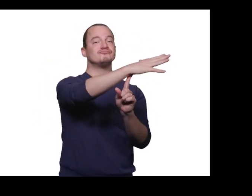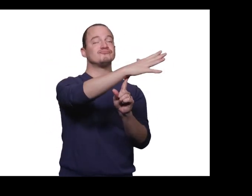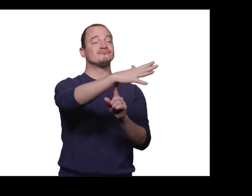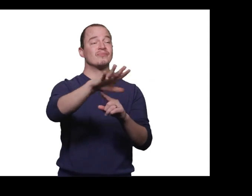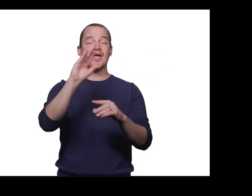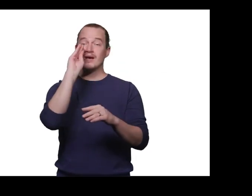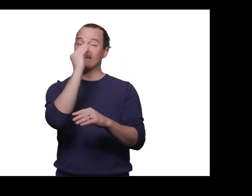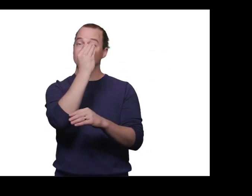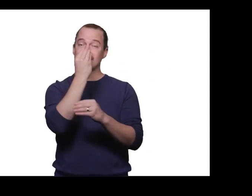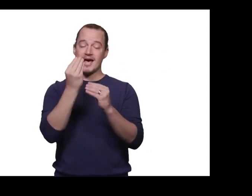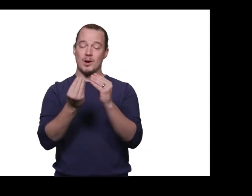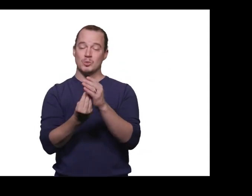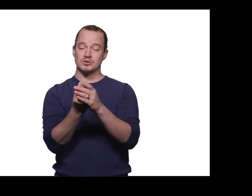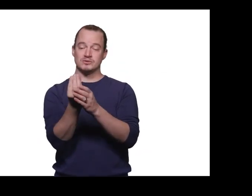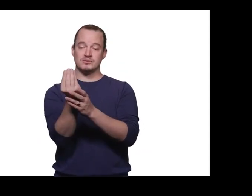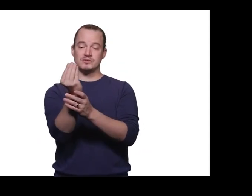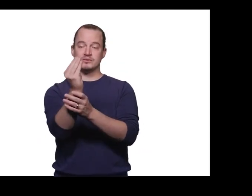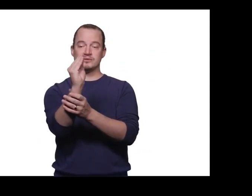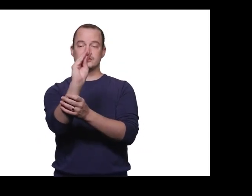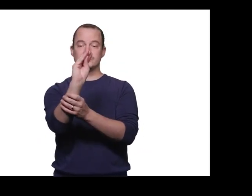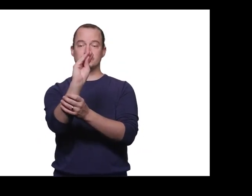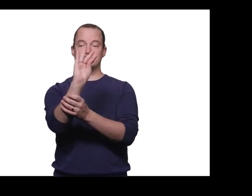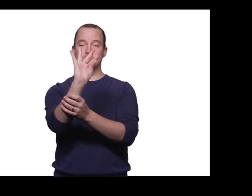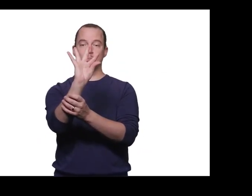the flower